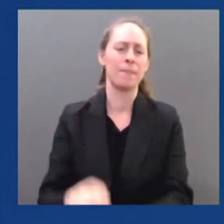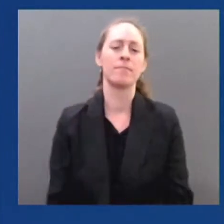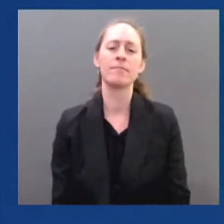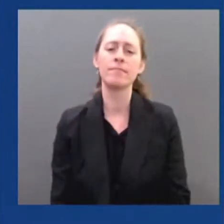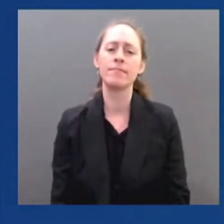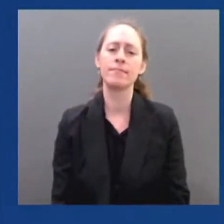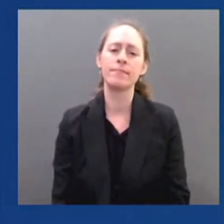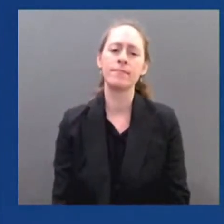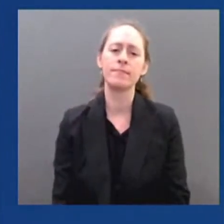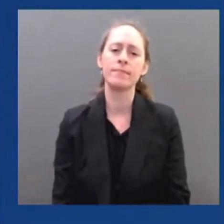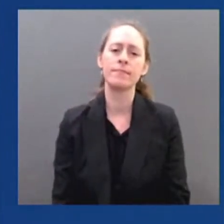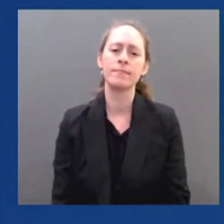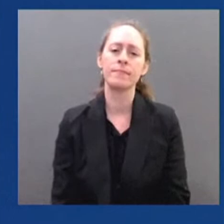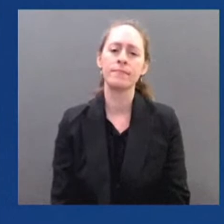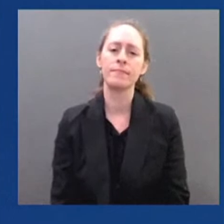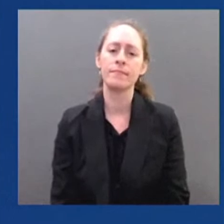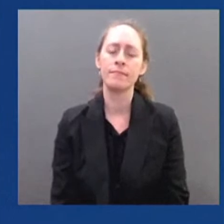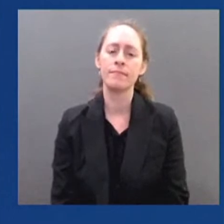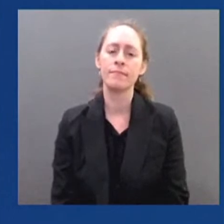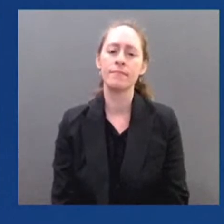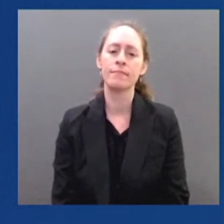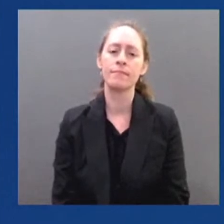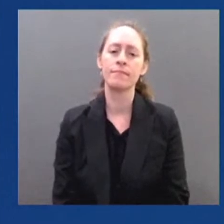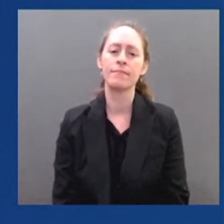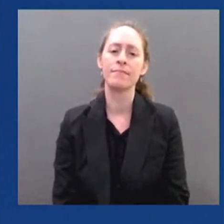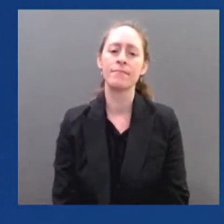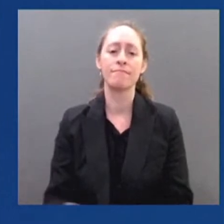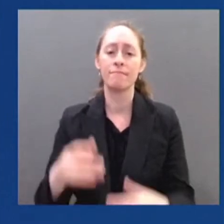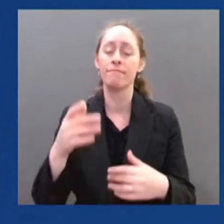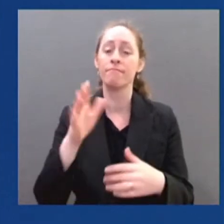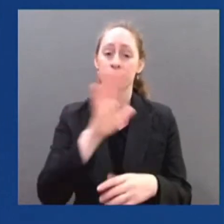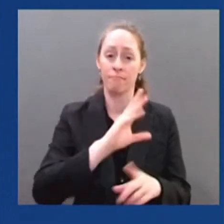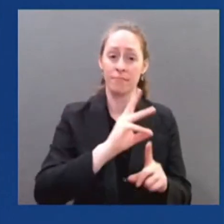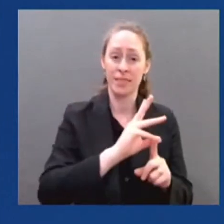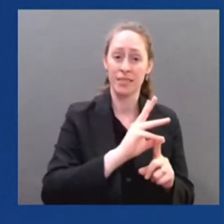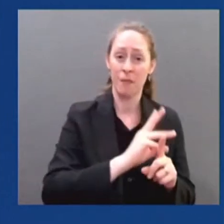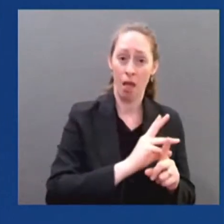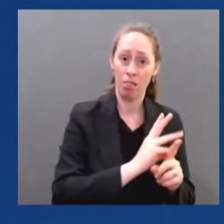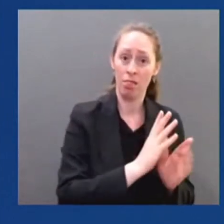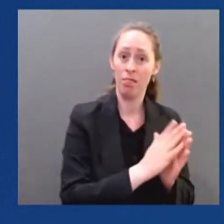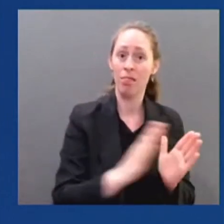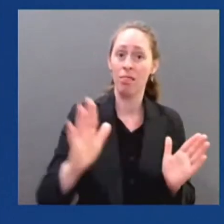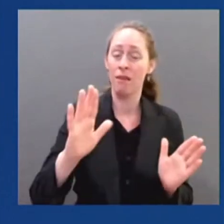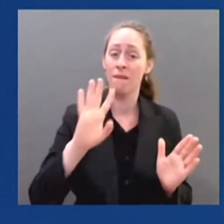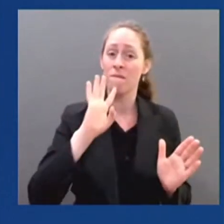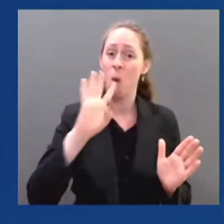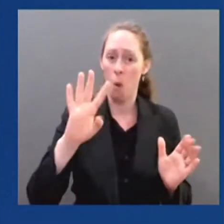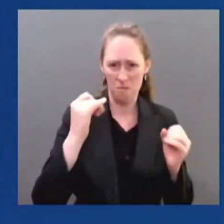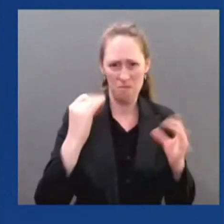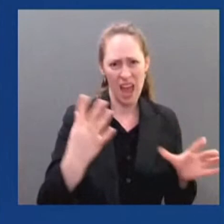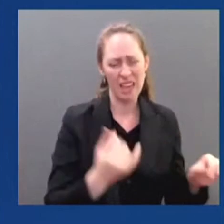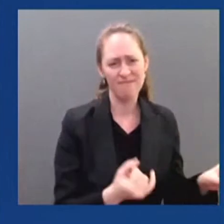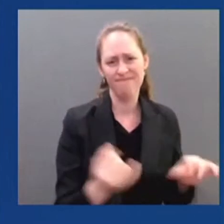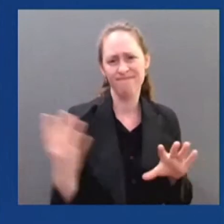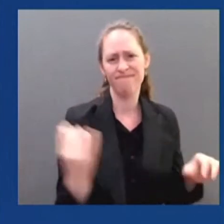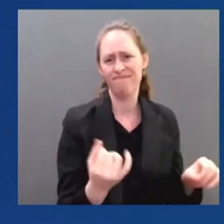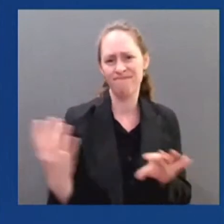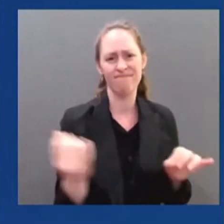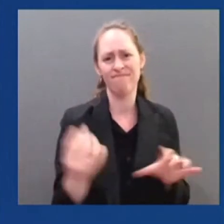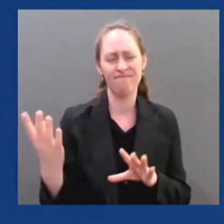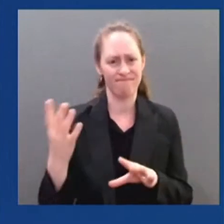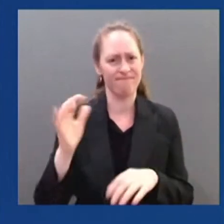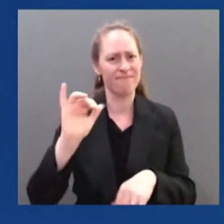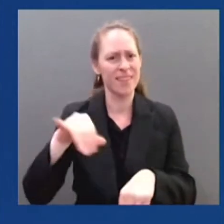of 17. Since January 2020, we've lost 215 children aged 6 months to 4